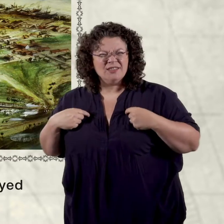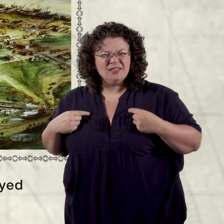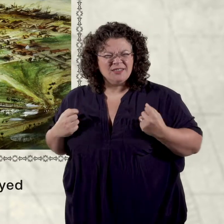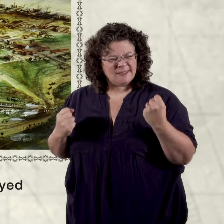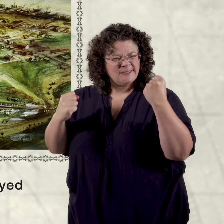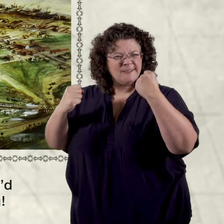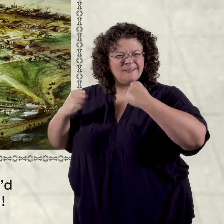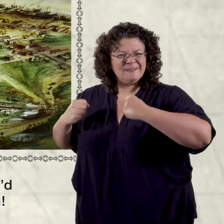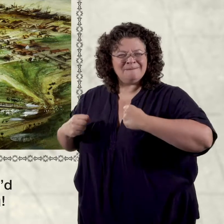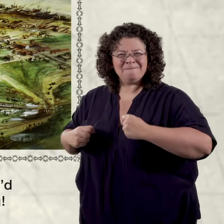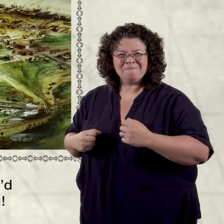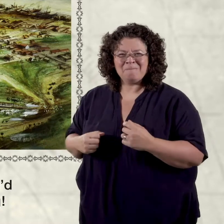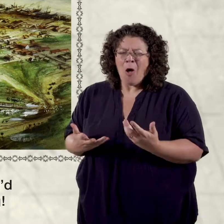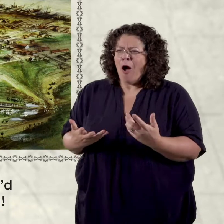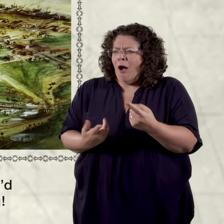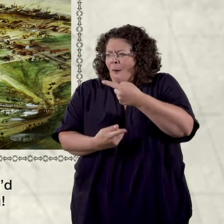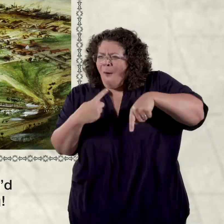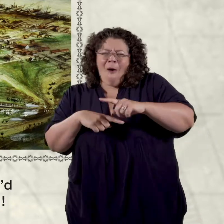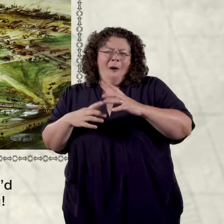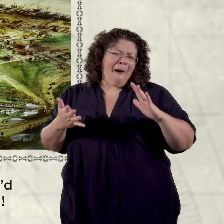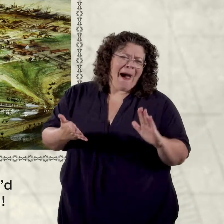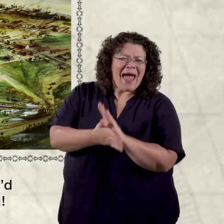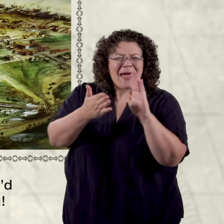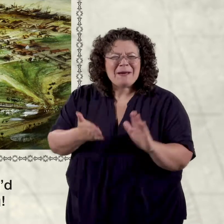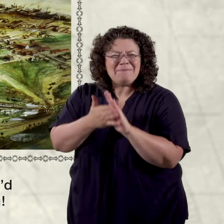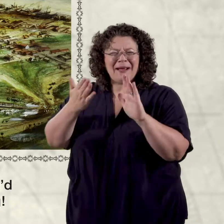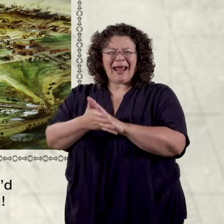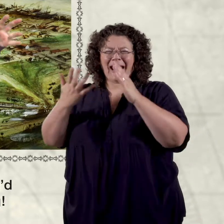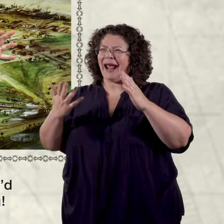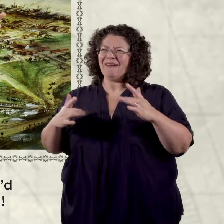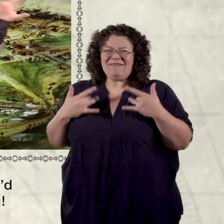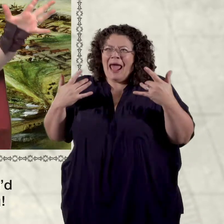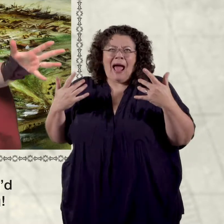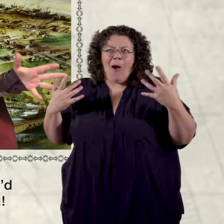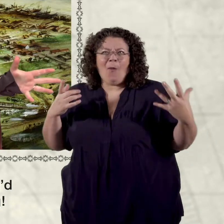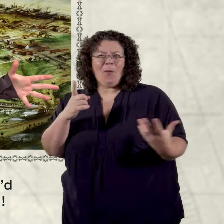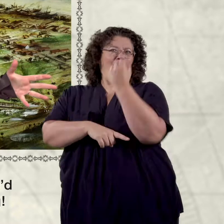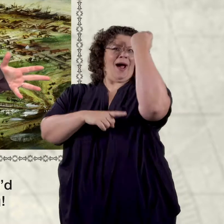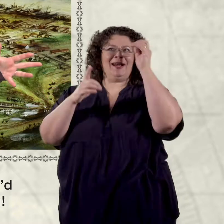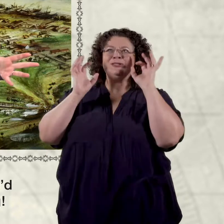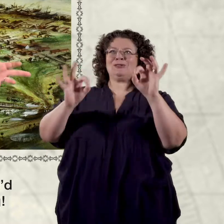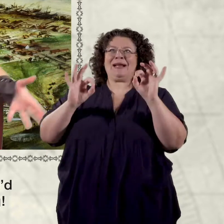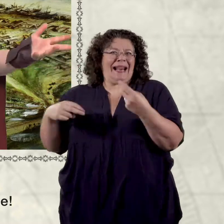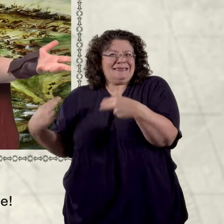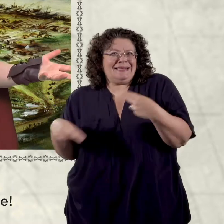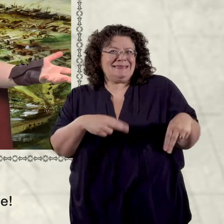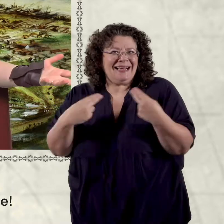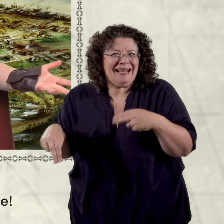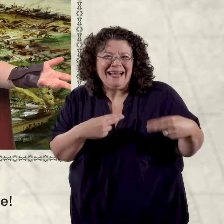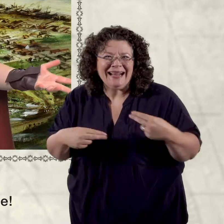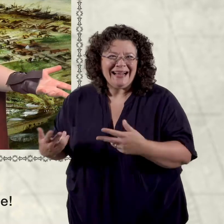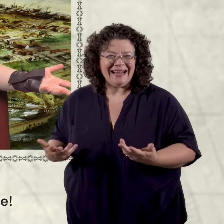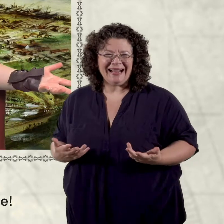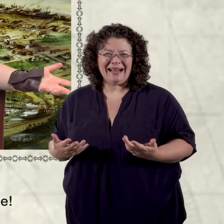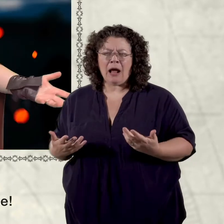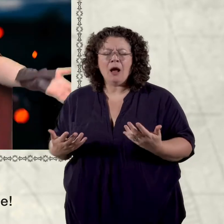Oh, we were so happy. It felt like we'd just won Strictly come dancing. And how did